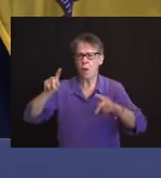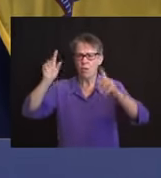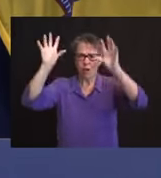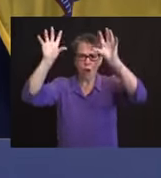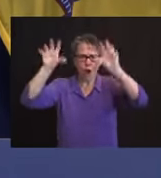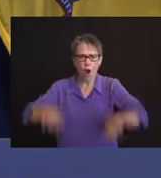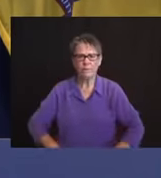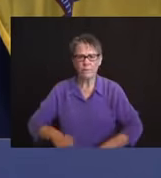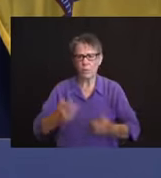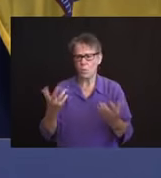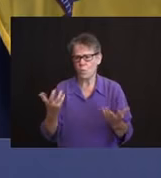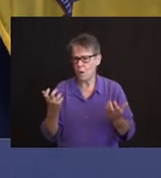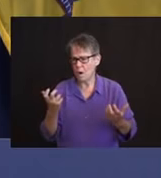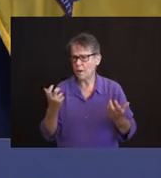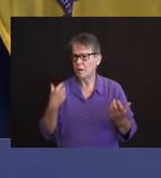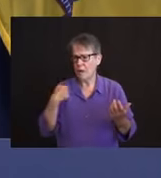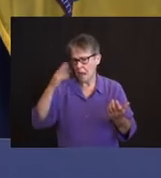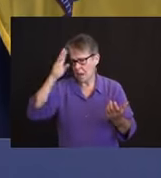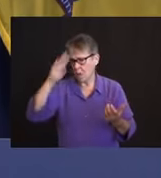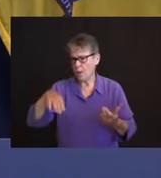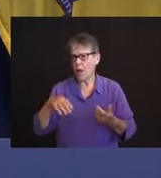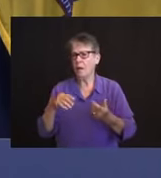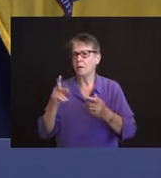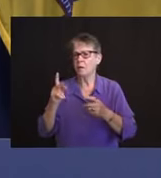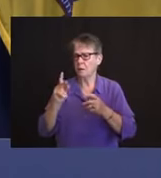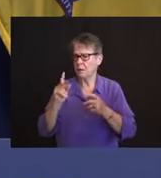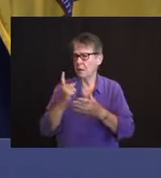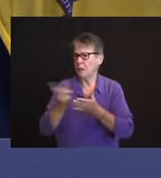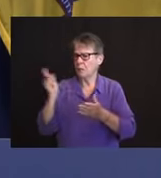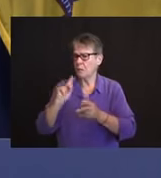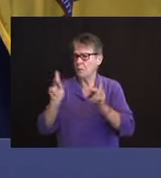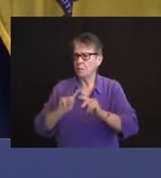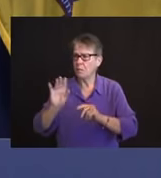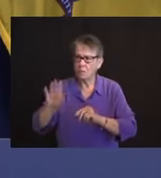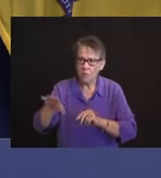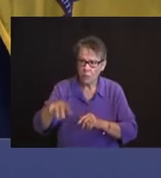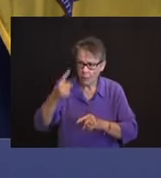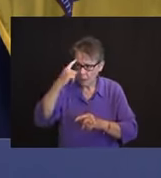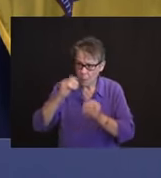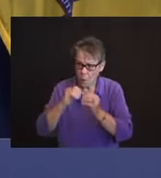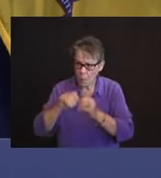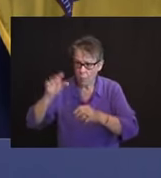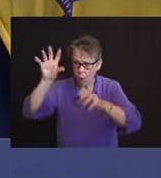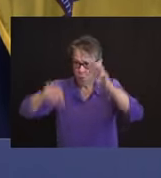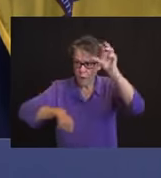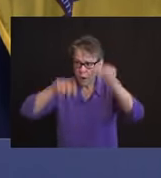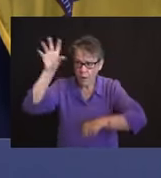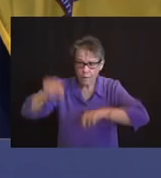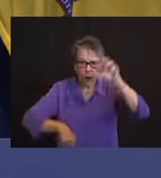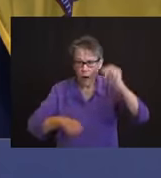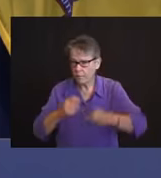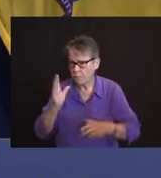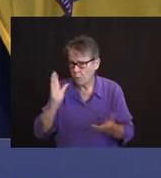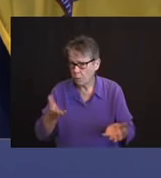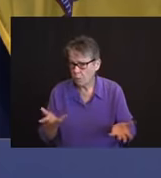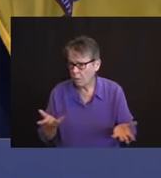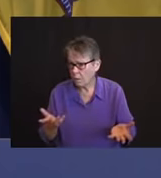know you were asked about this last week. Have you given any more thought to whether or not you'd support the state eliminating Columbus Day as a